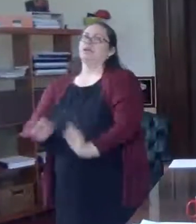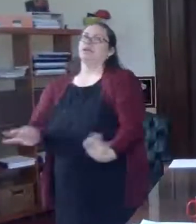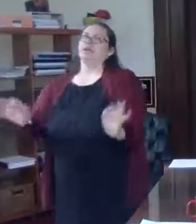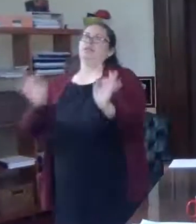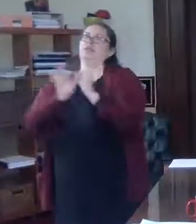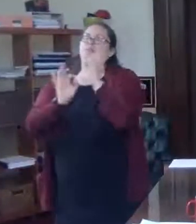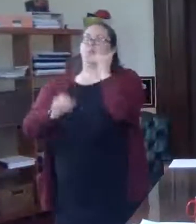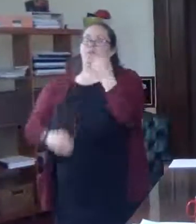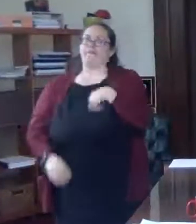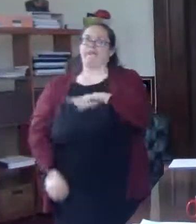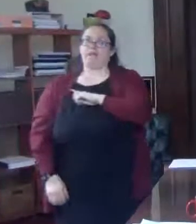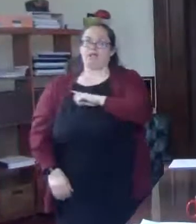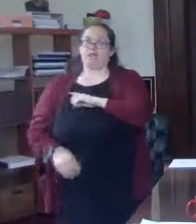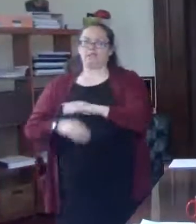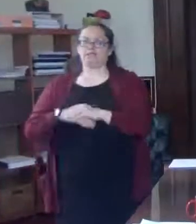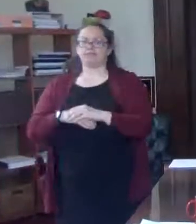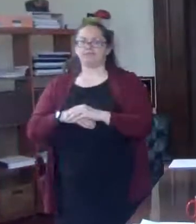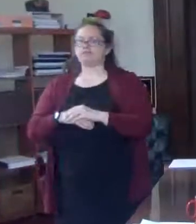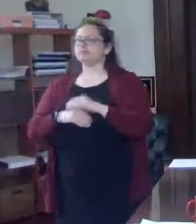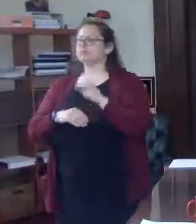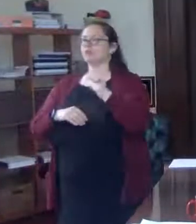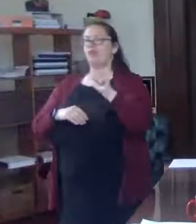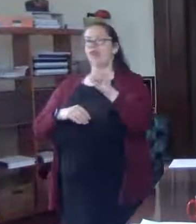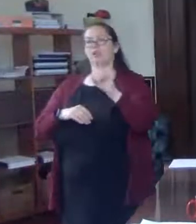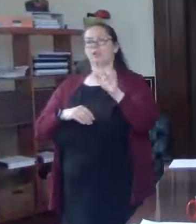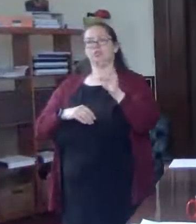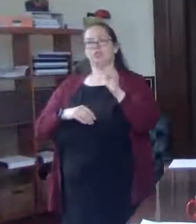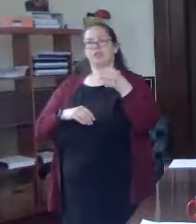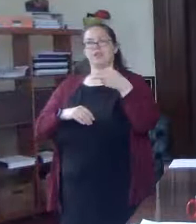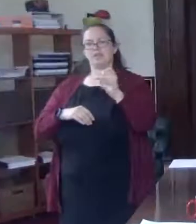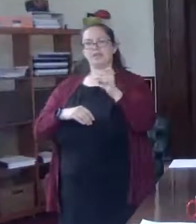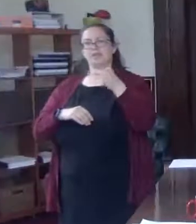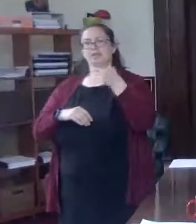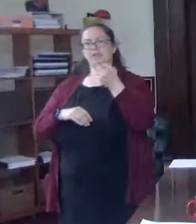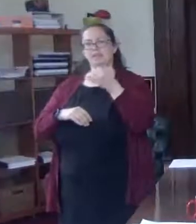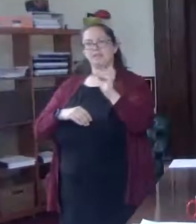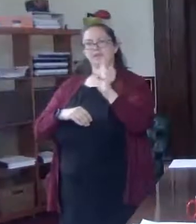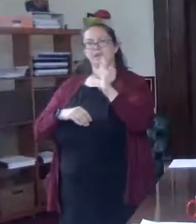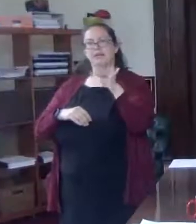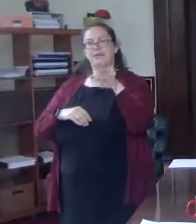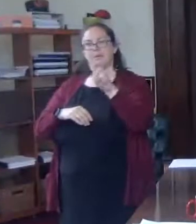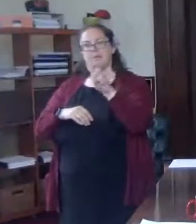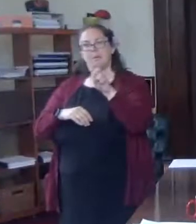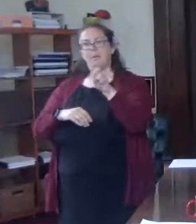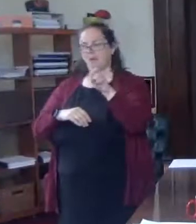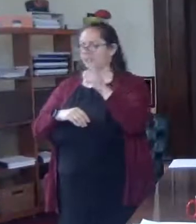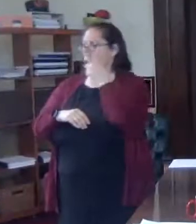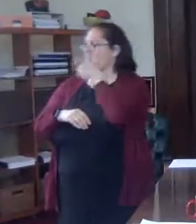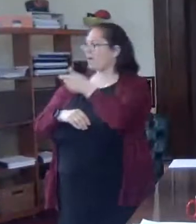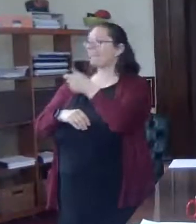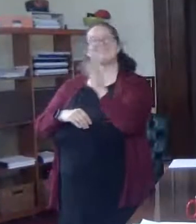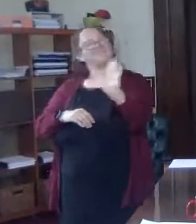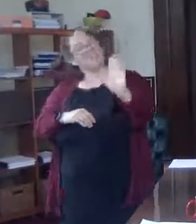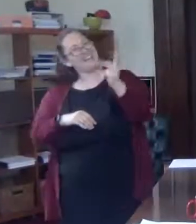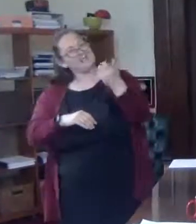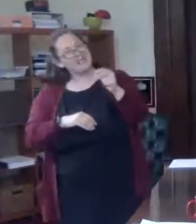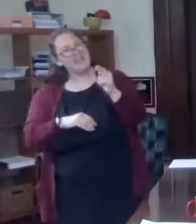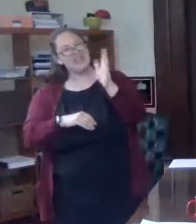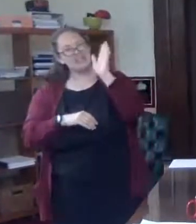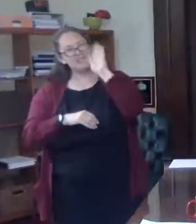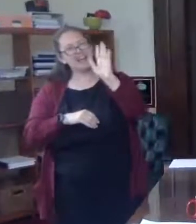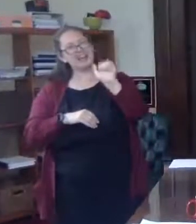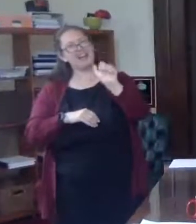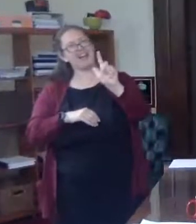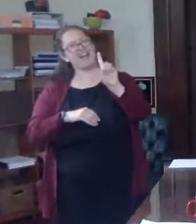us. Mayor Alderman Pam Boyd from the 27th Ward is watching. Hi, Pam. Hi, Alderwoman. And she's wondering if you know